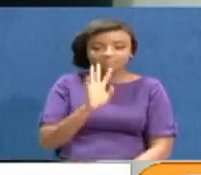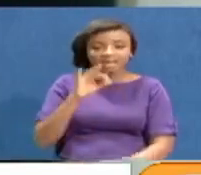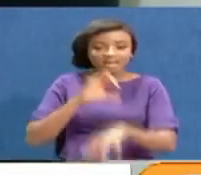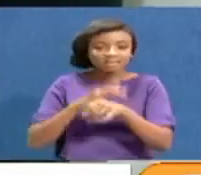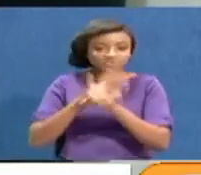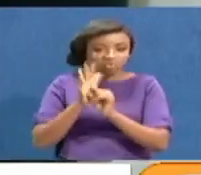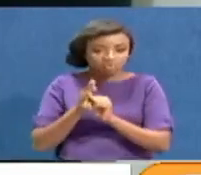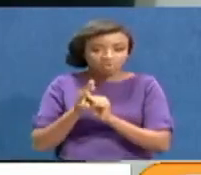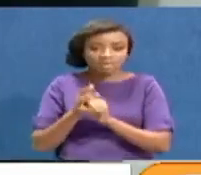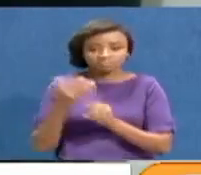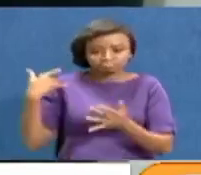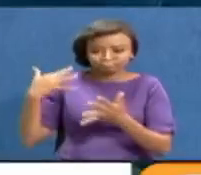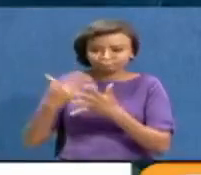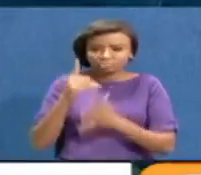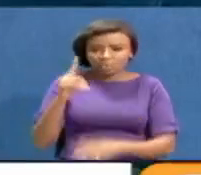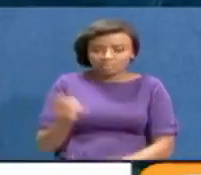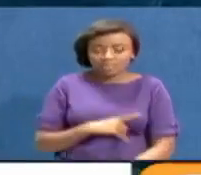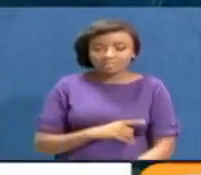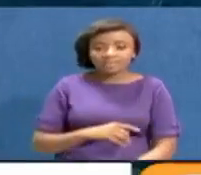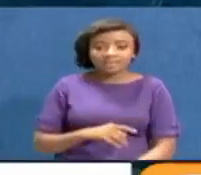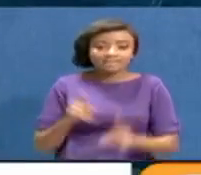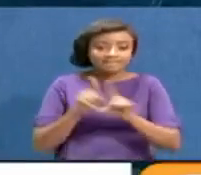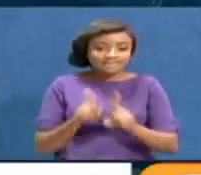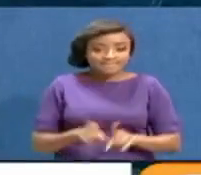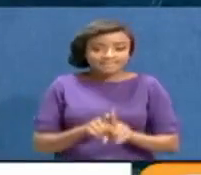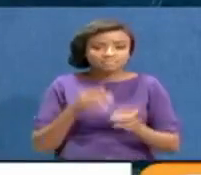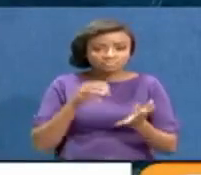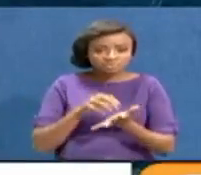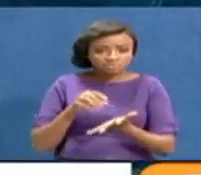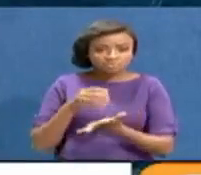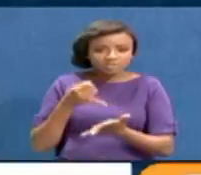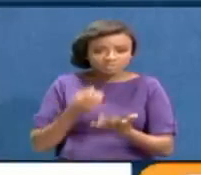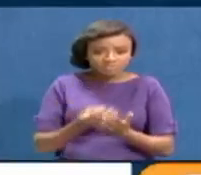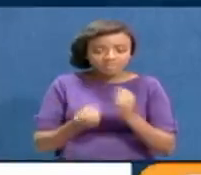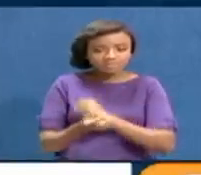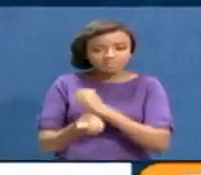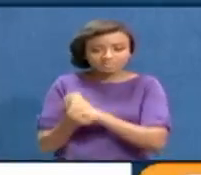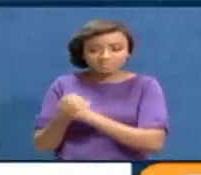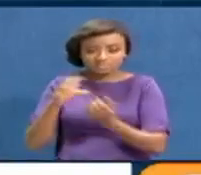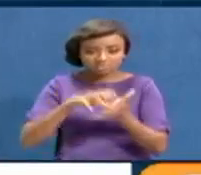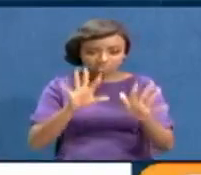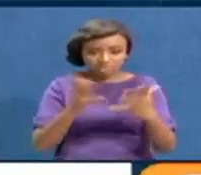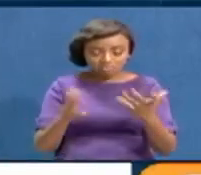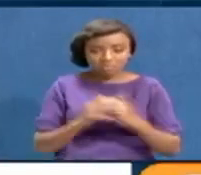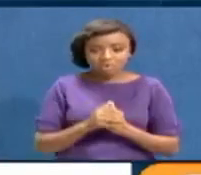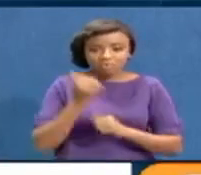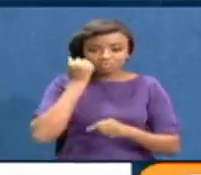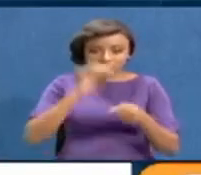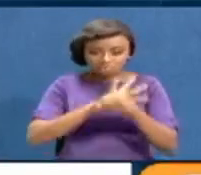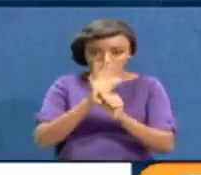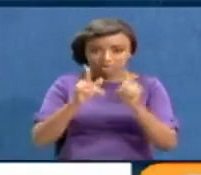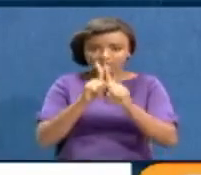of duty over the last 1 month. The latest curves of the weekly COVID-19 new confirmed cases and the increasing number